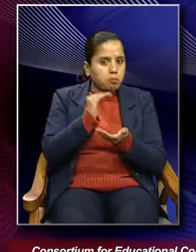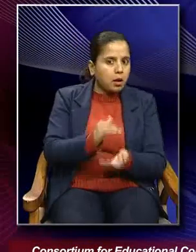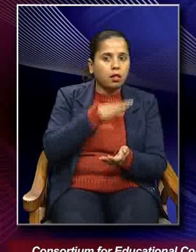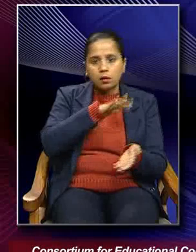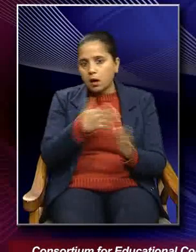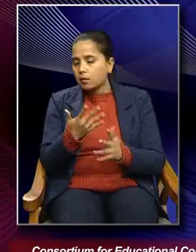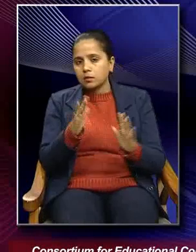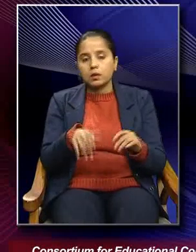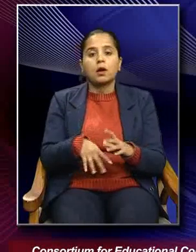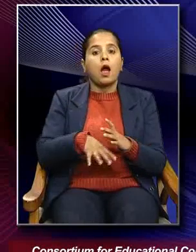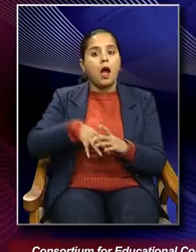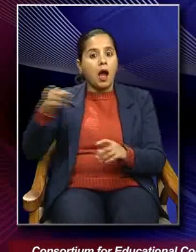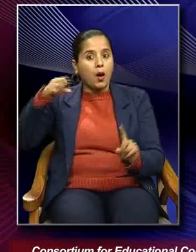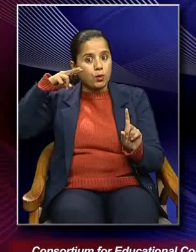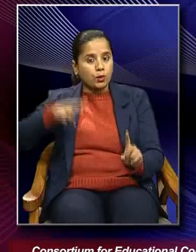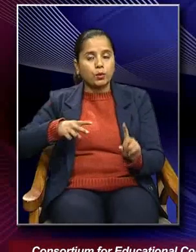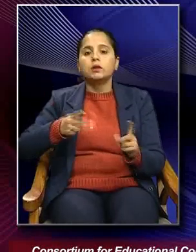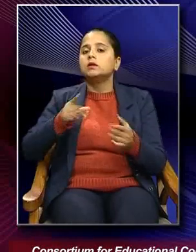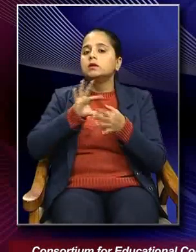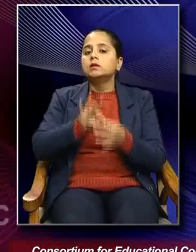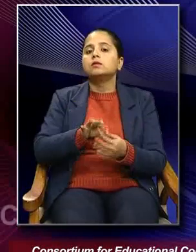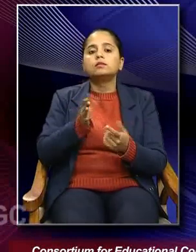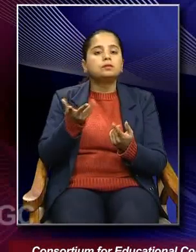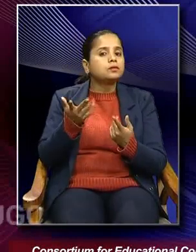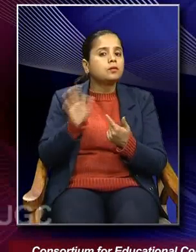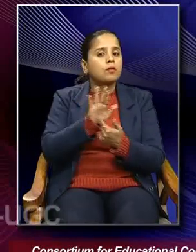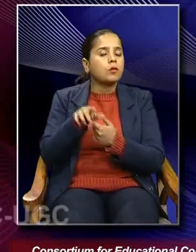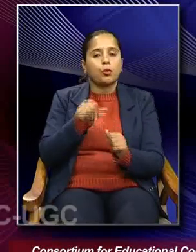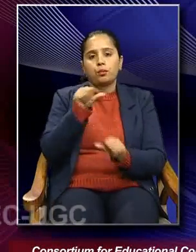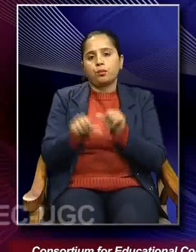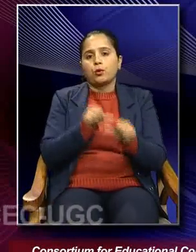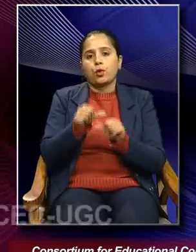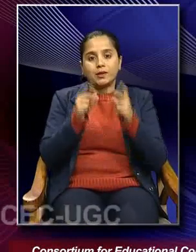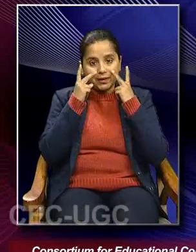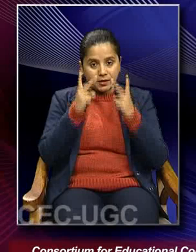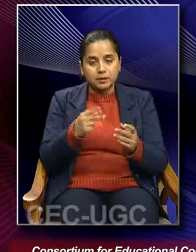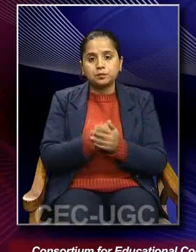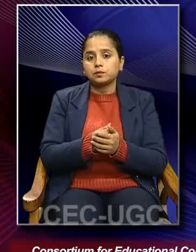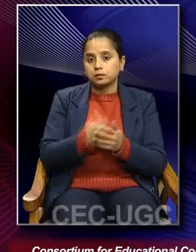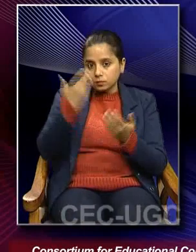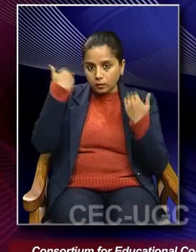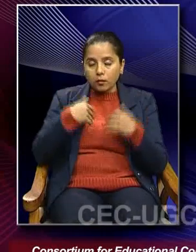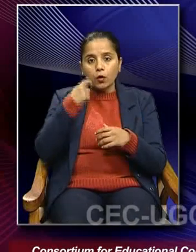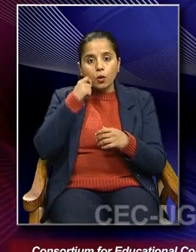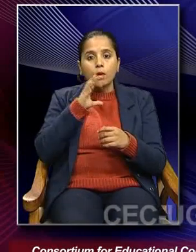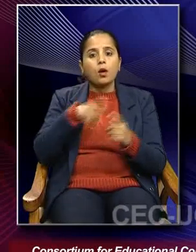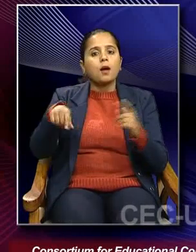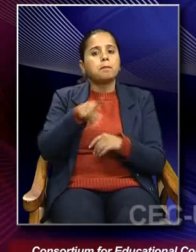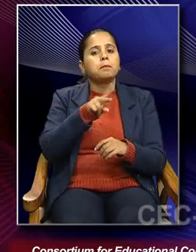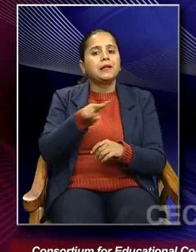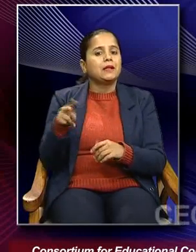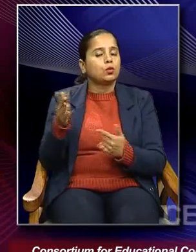And externalization implies a process in which humans pour out